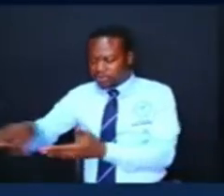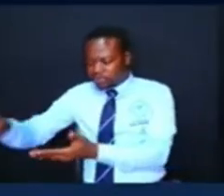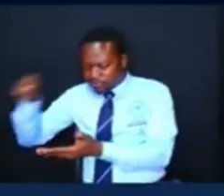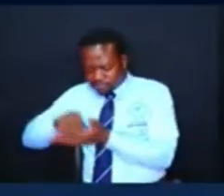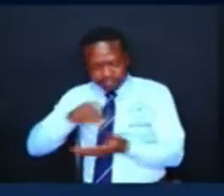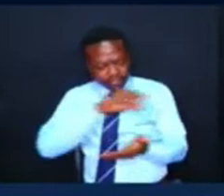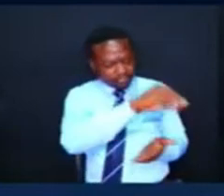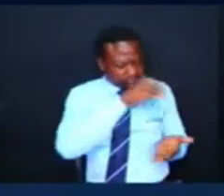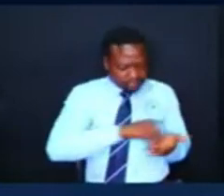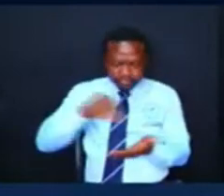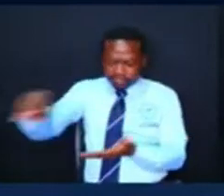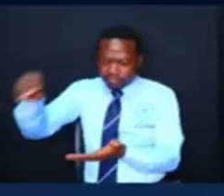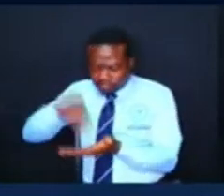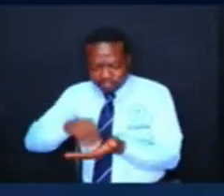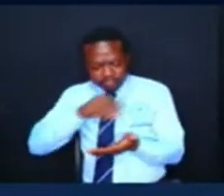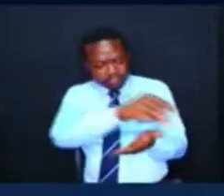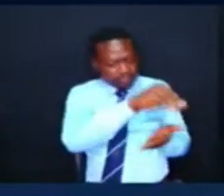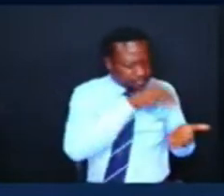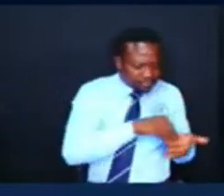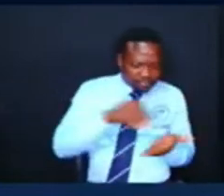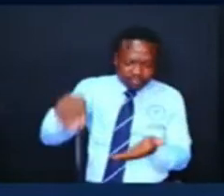hands.